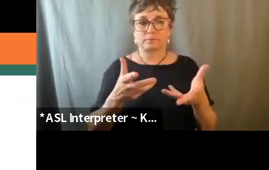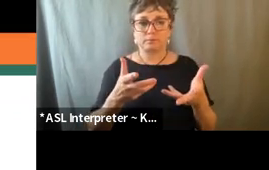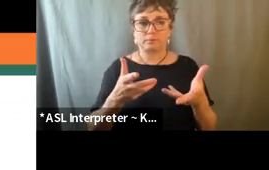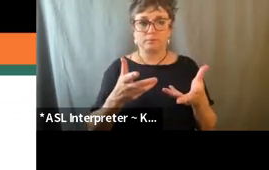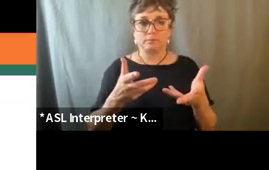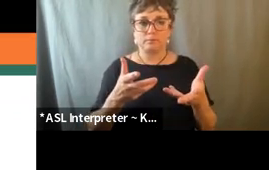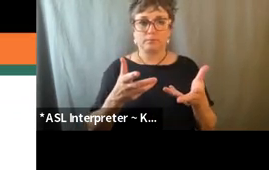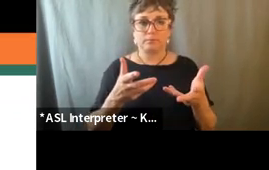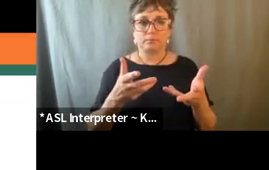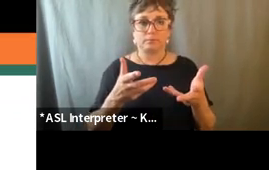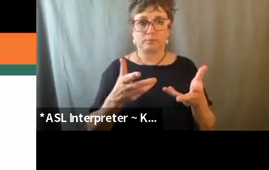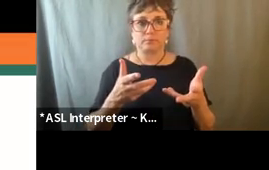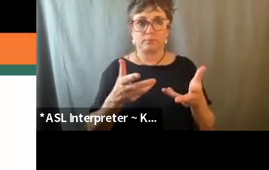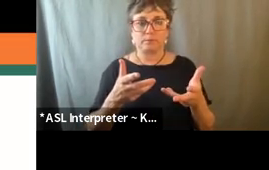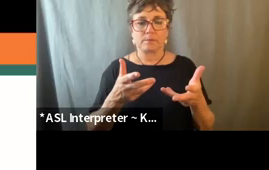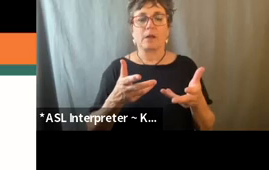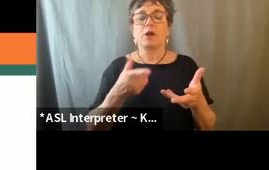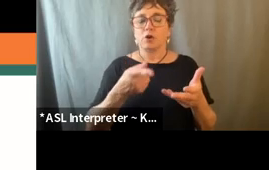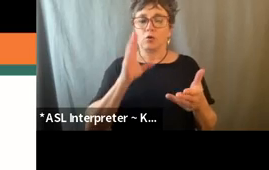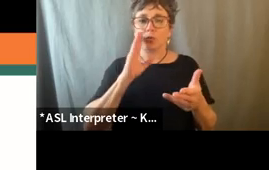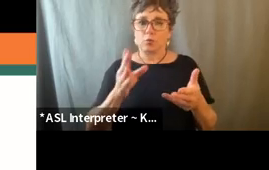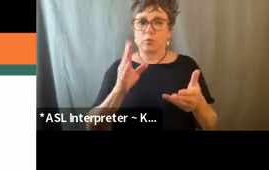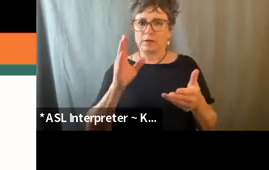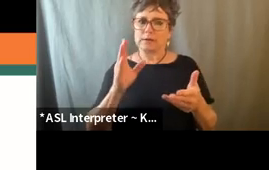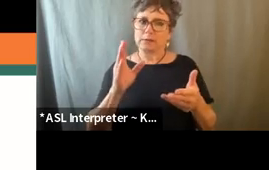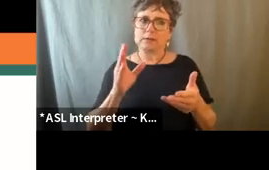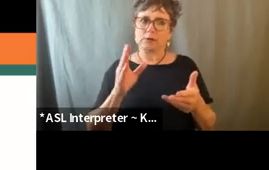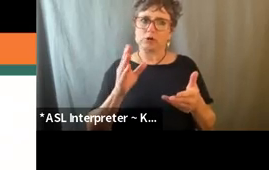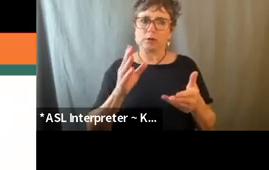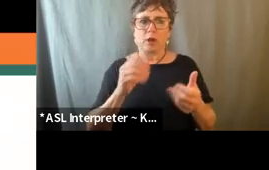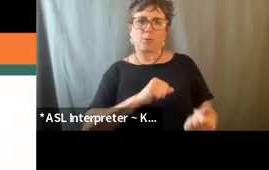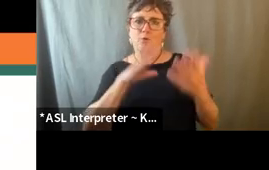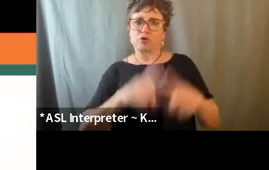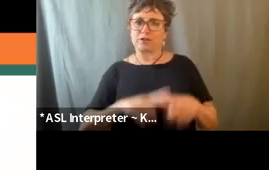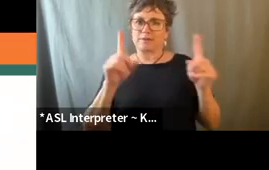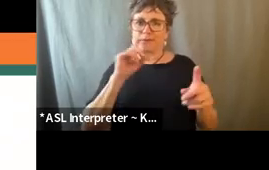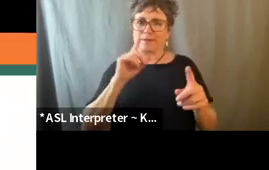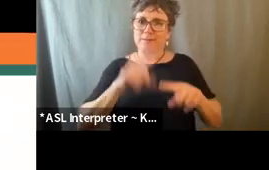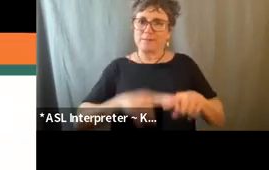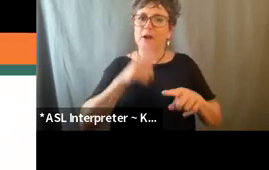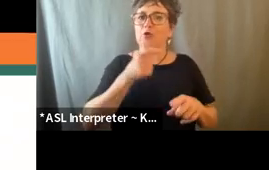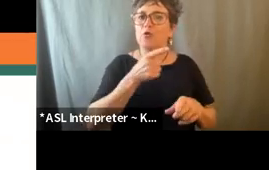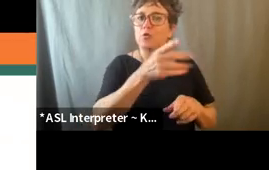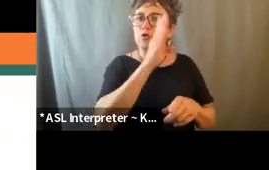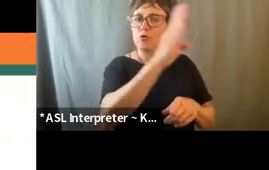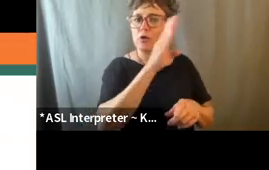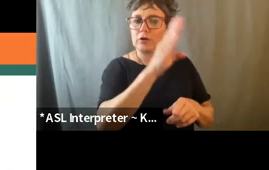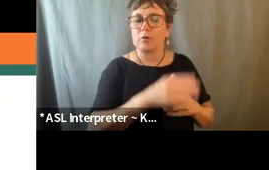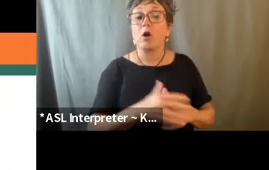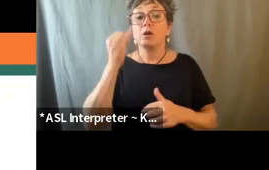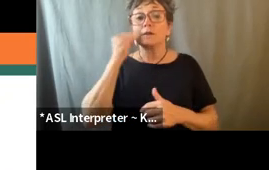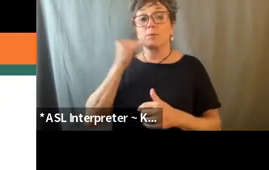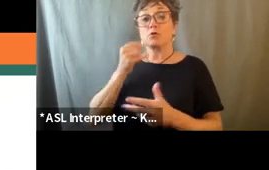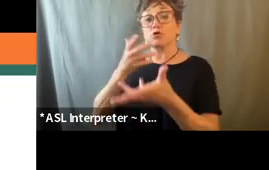a little bit different in each conversation, depending on the person you're talking to. So let's say you're talking to your boss